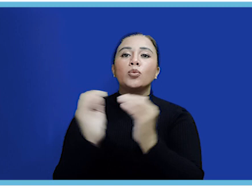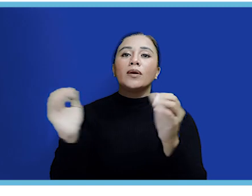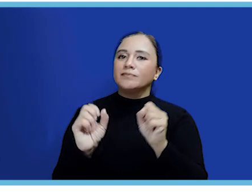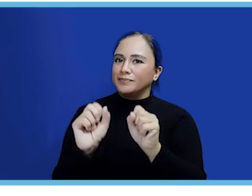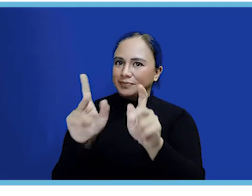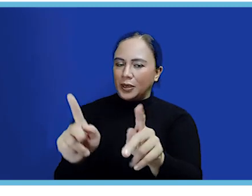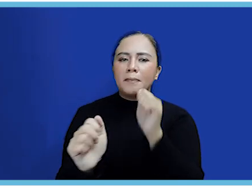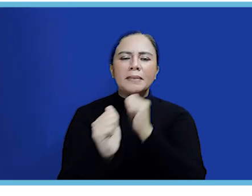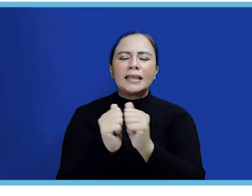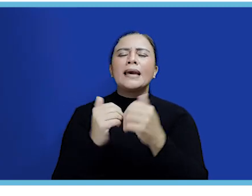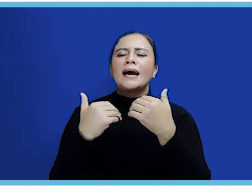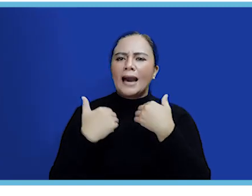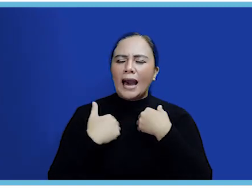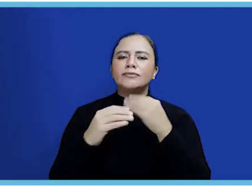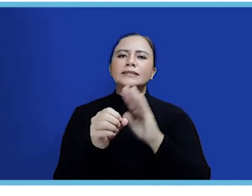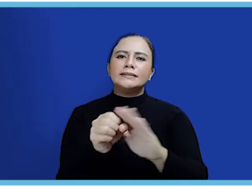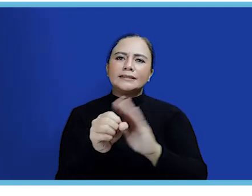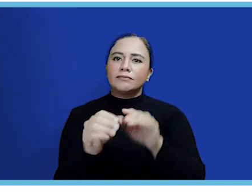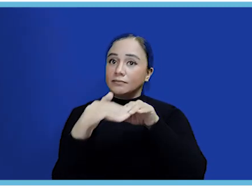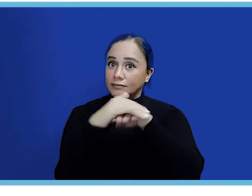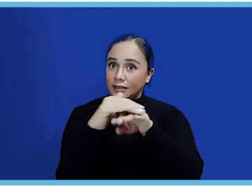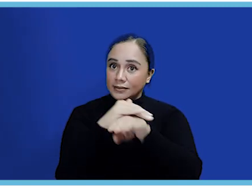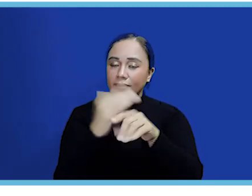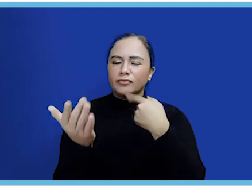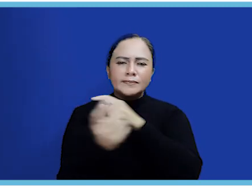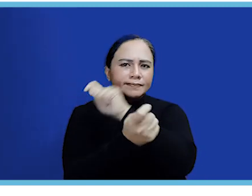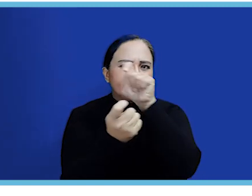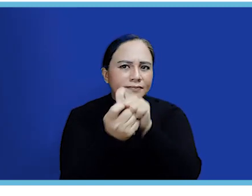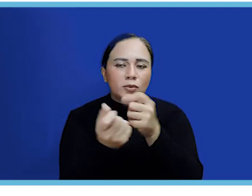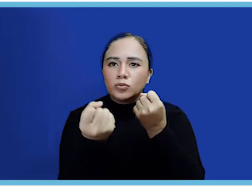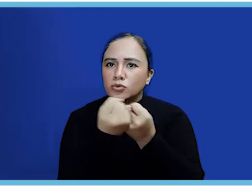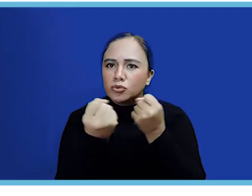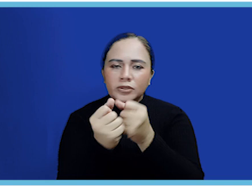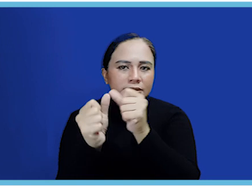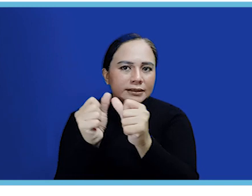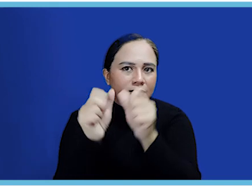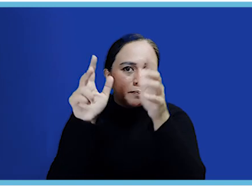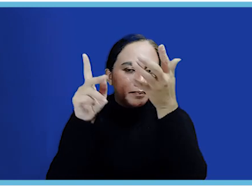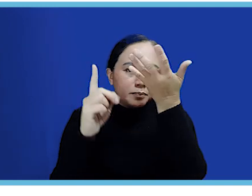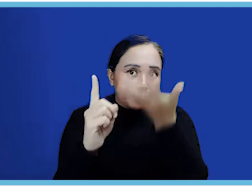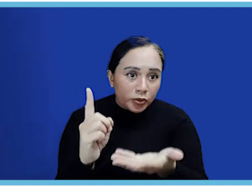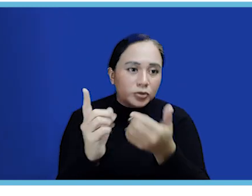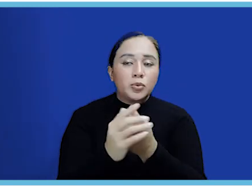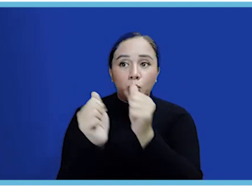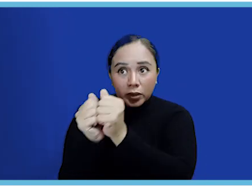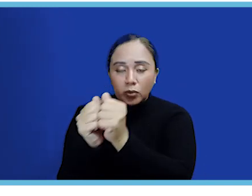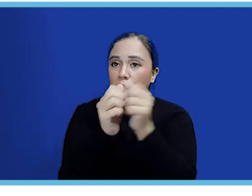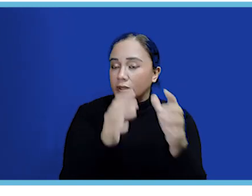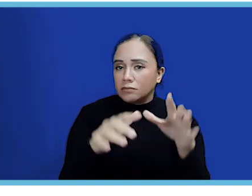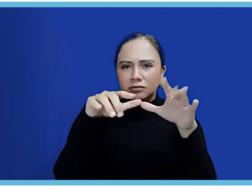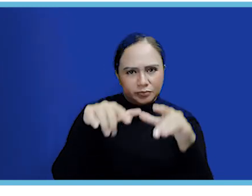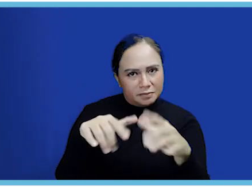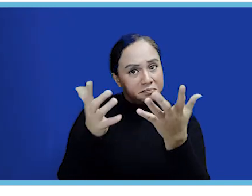Providing equal opportunity means having equitable access to specific support each person with and without